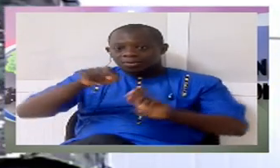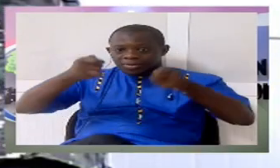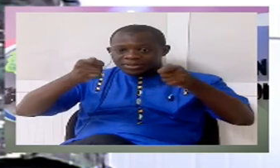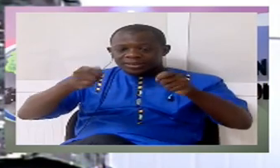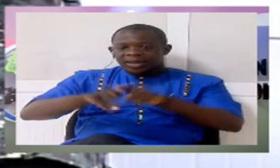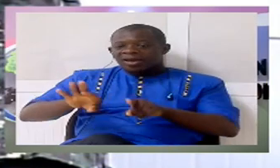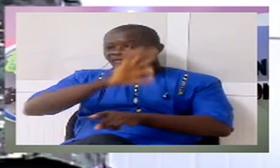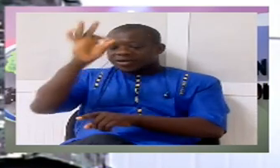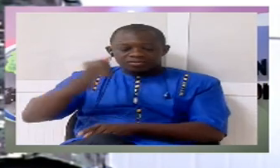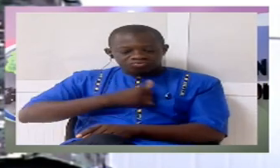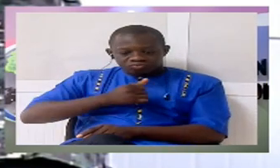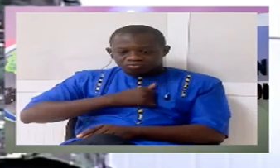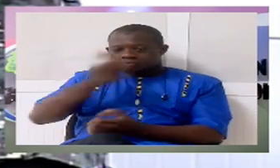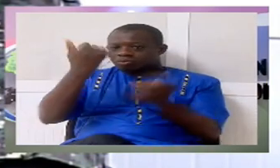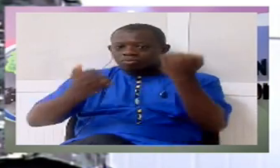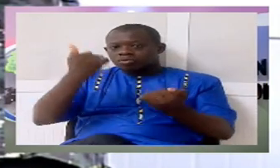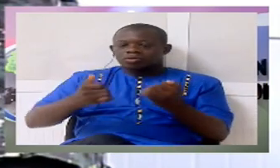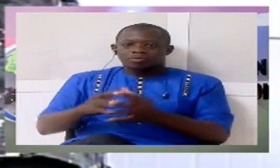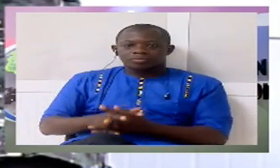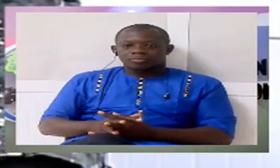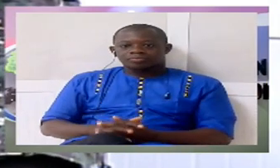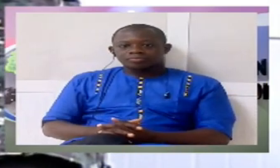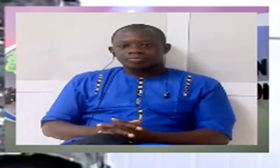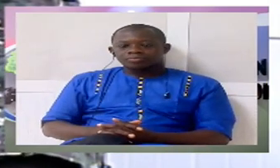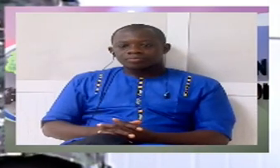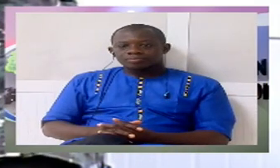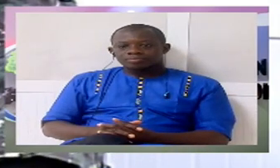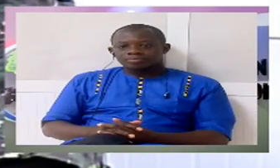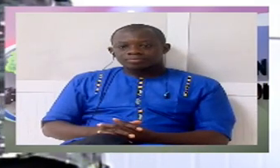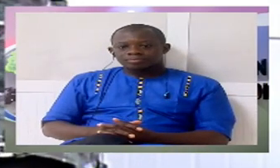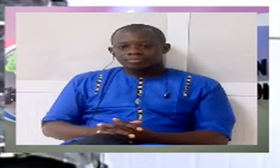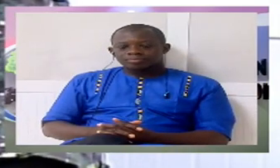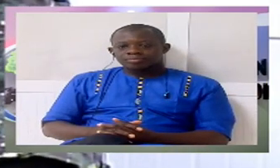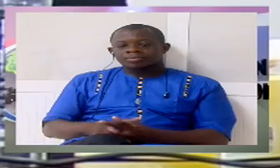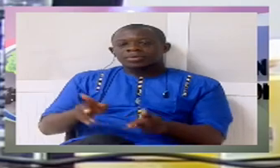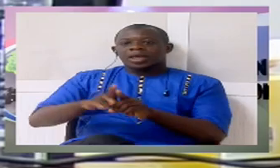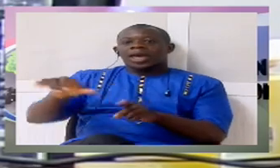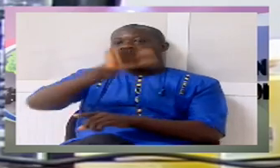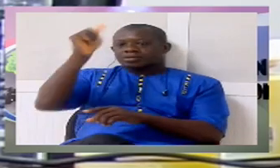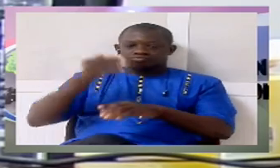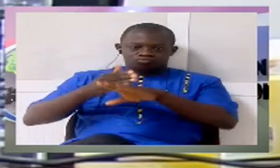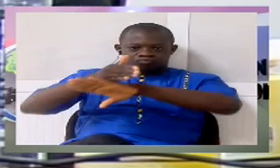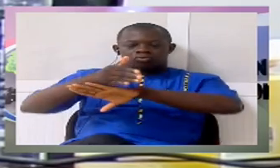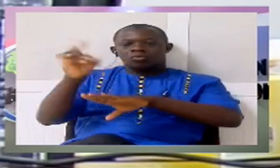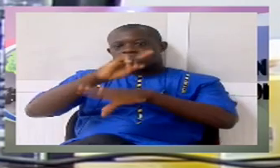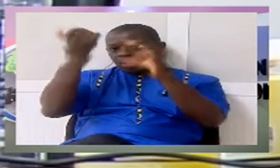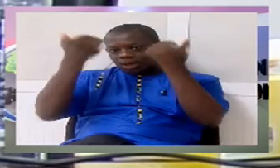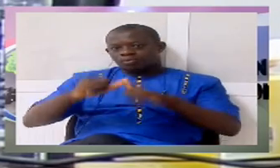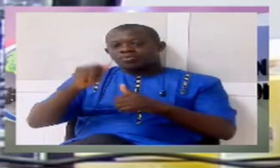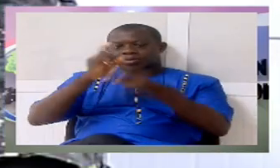was a fearsome vehicle. Menacing. Yes. And then proceed to tell us what